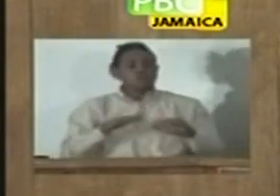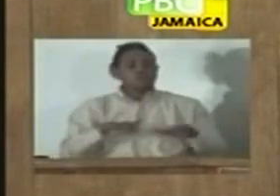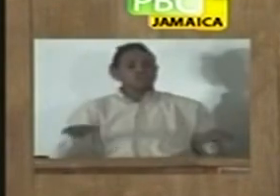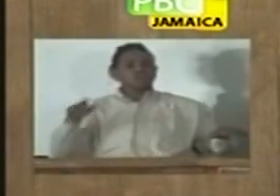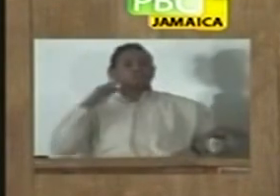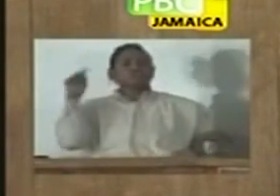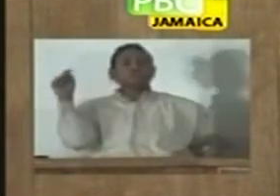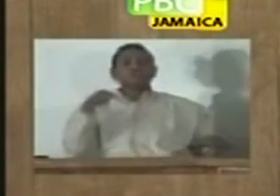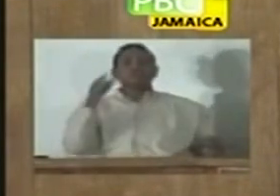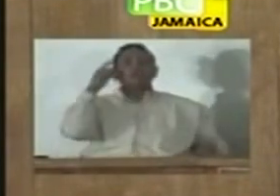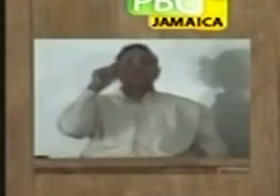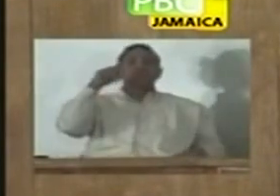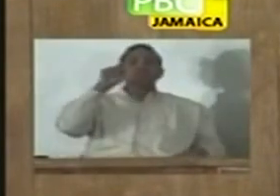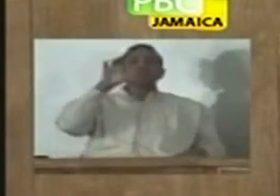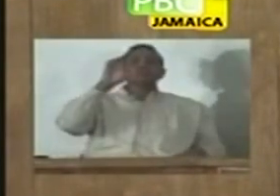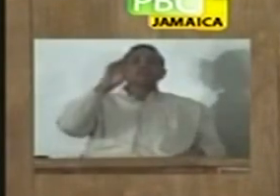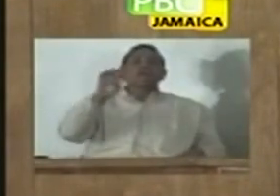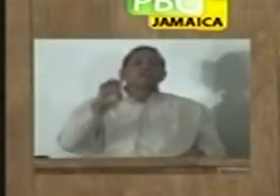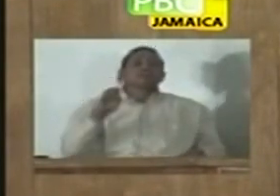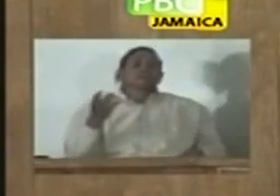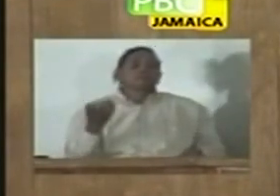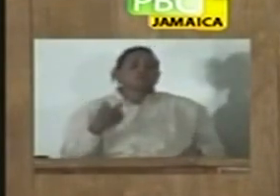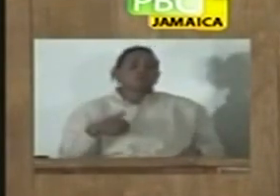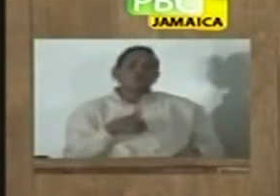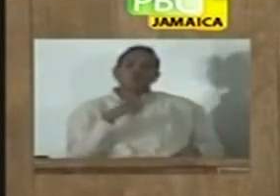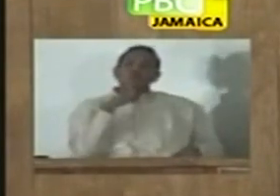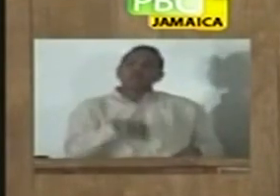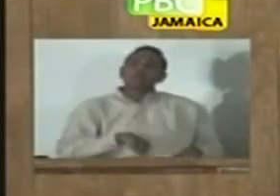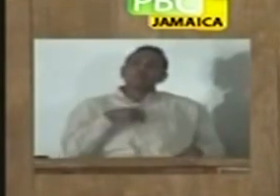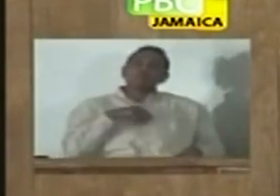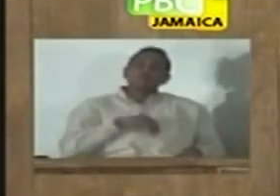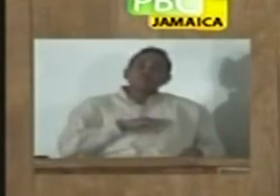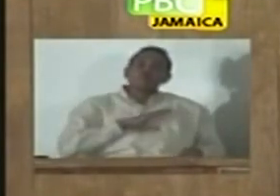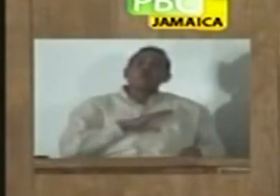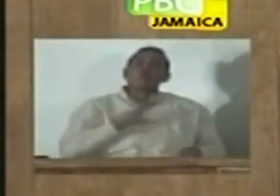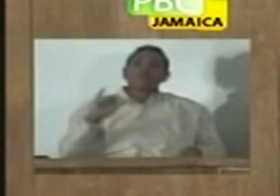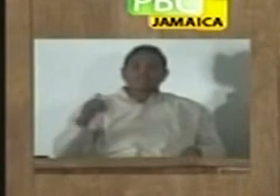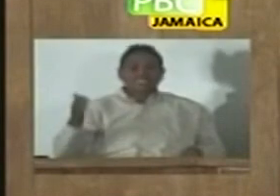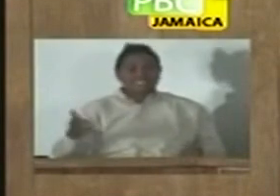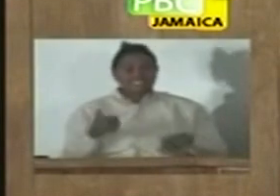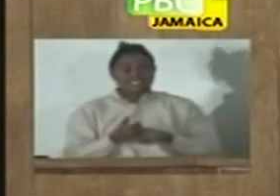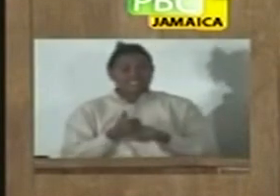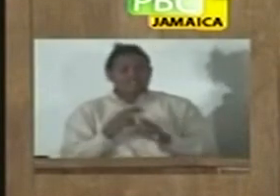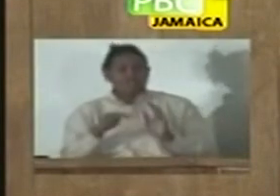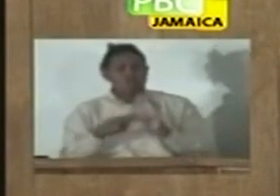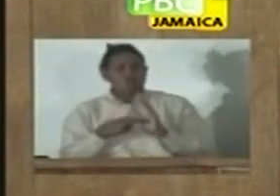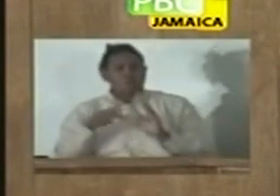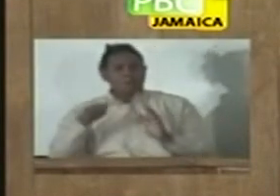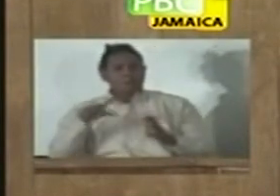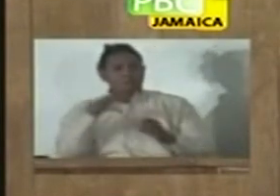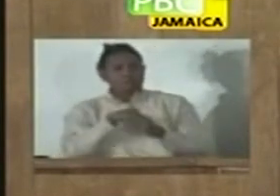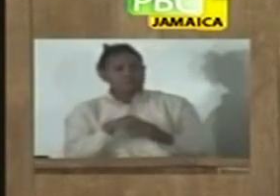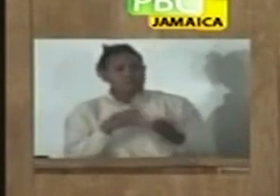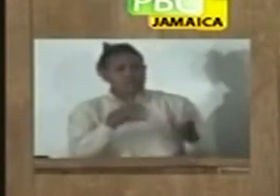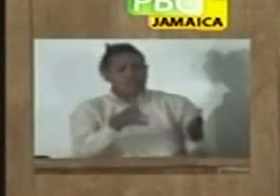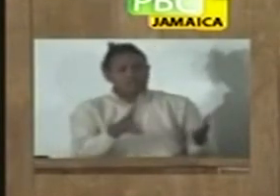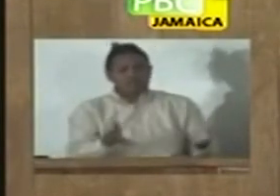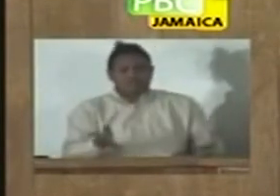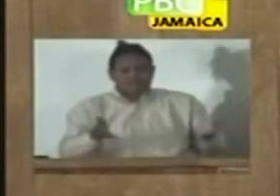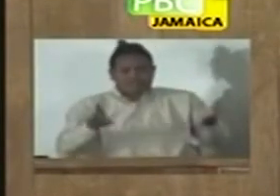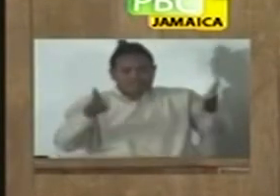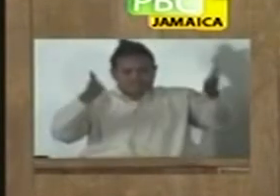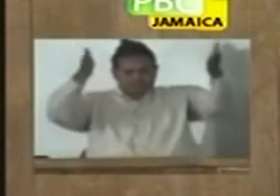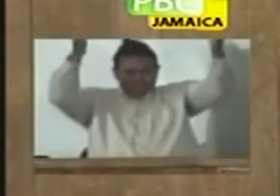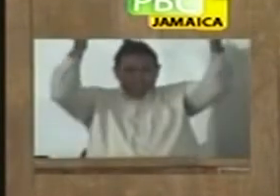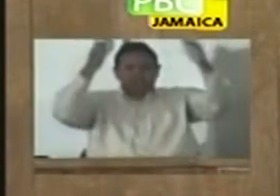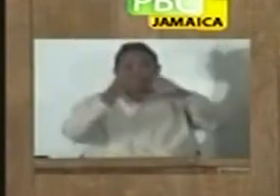because of Petrocarib. So we are proud on this side of the role we played in moving Jamaica